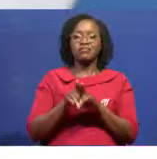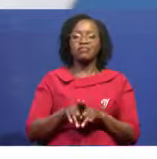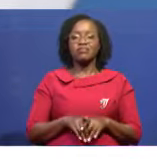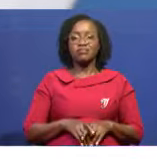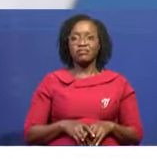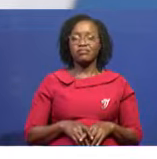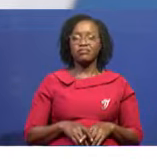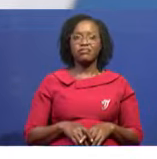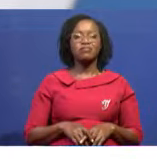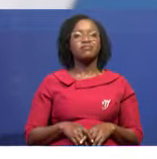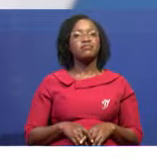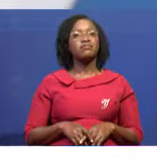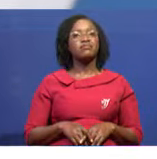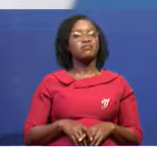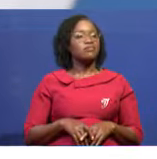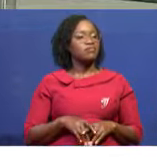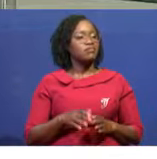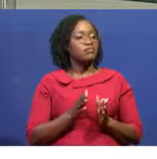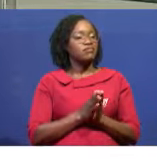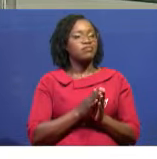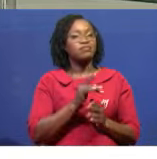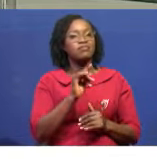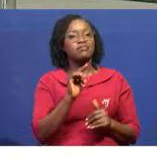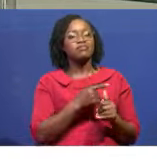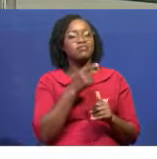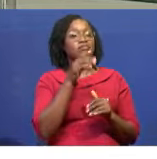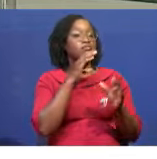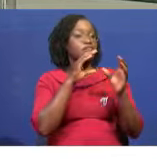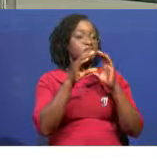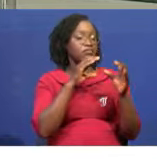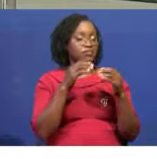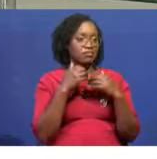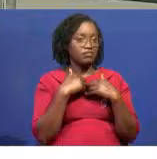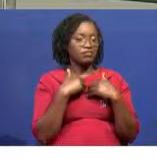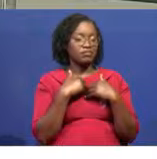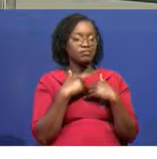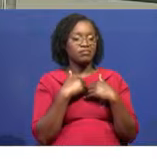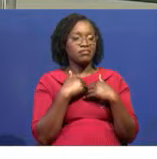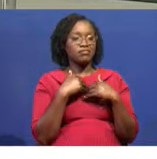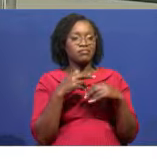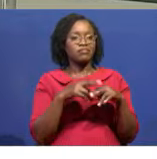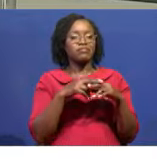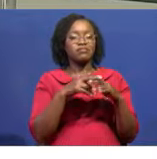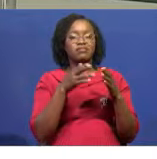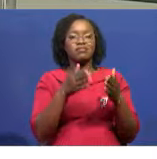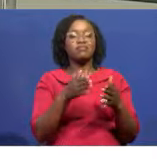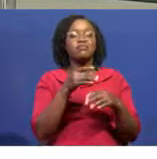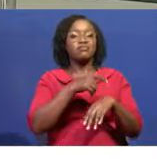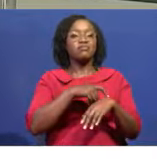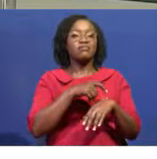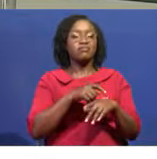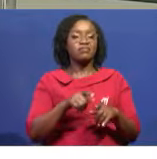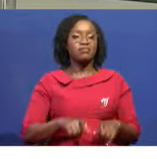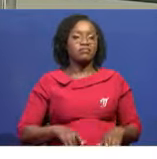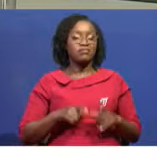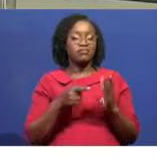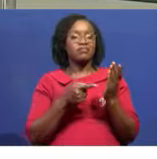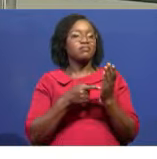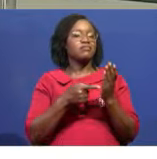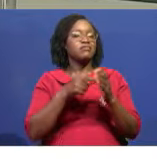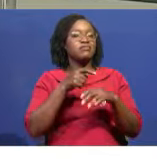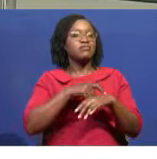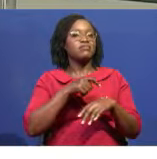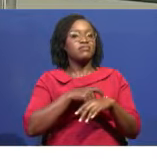Kenyan people. Yes. And going back to our initial conversations that we're having, in terms of the current era we're in a digital